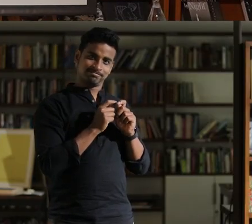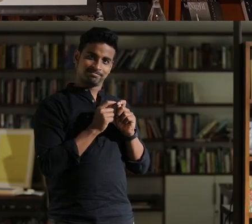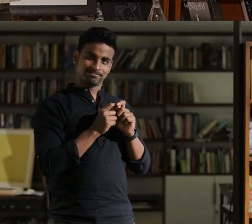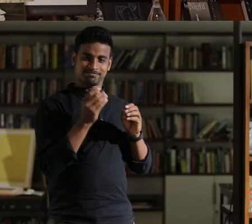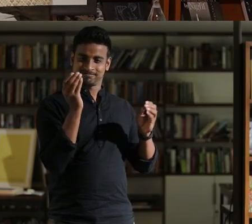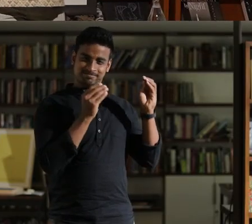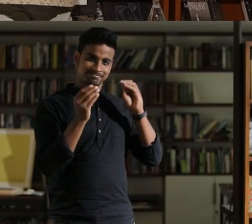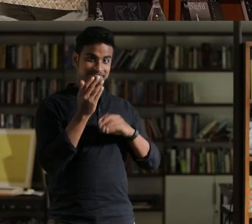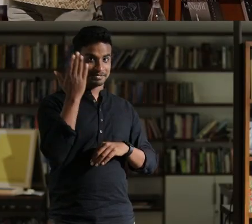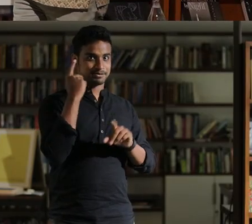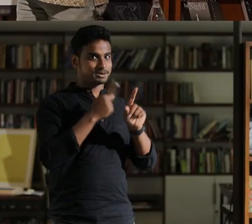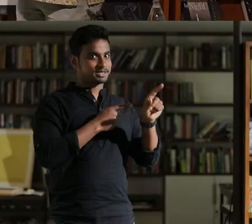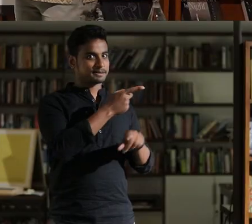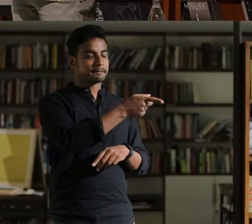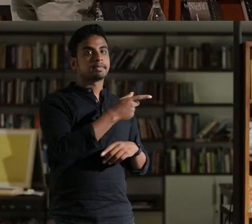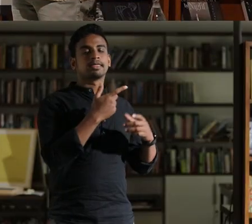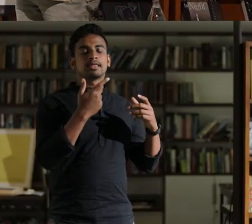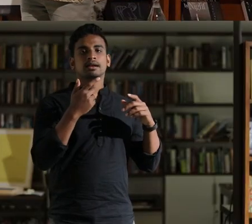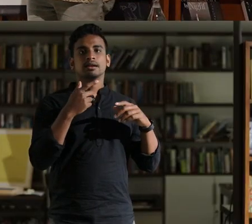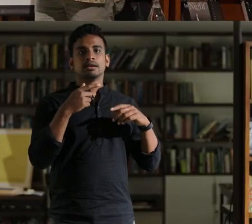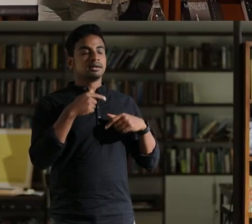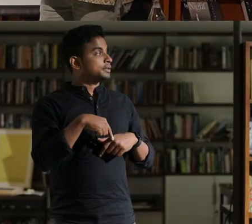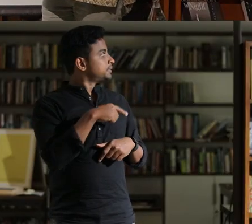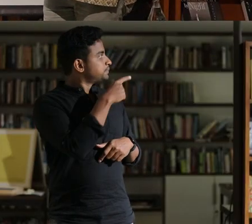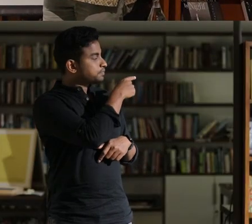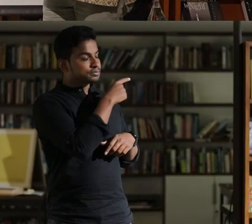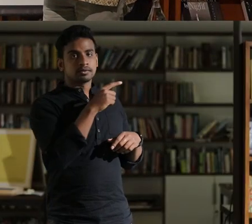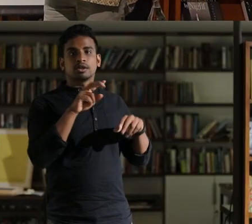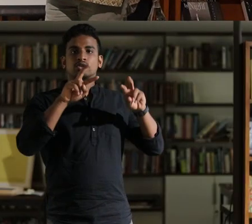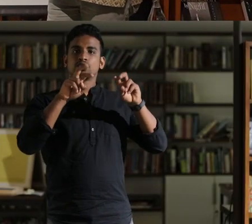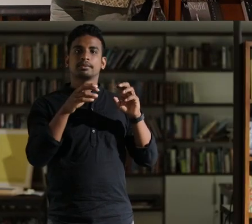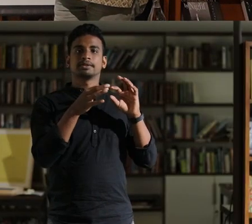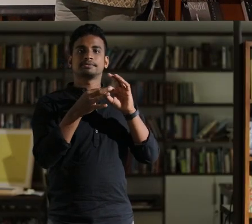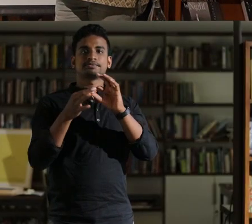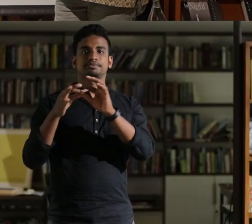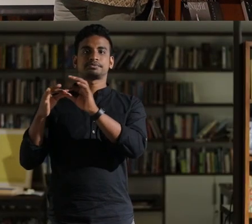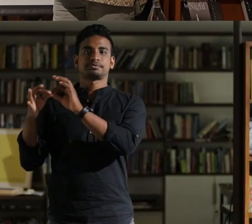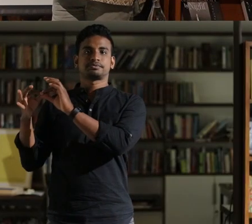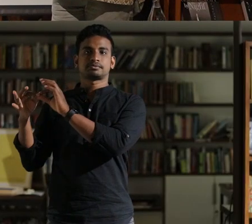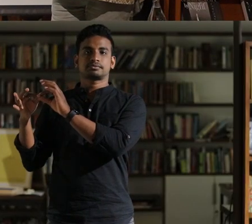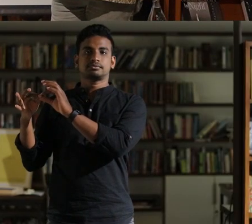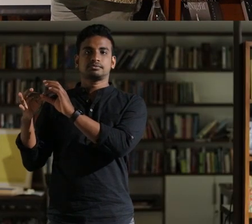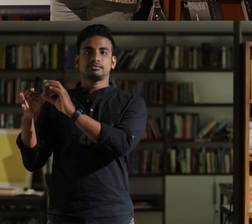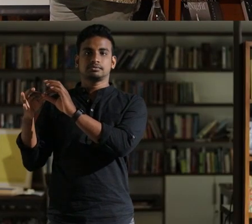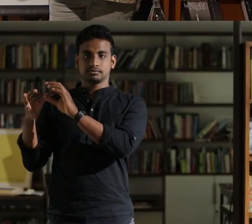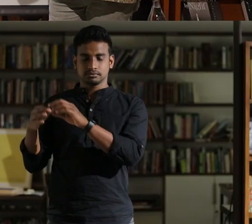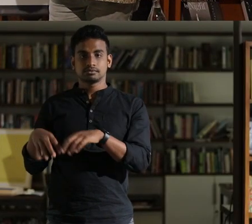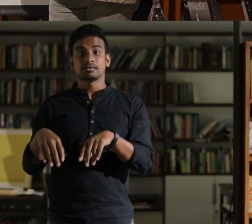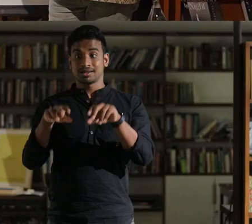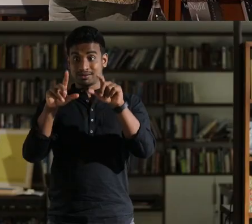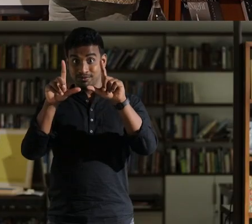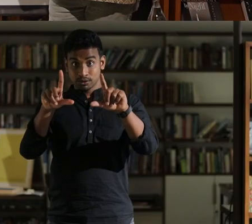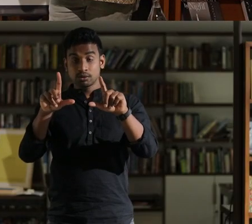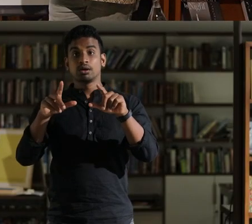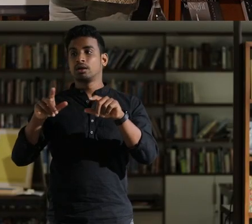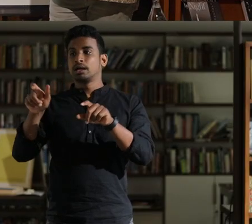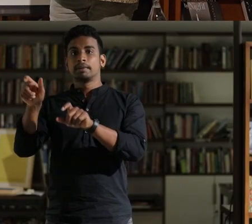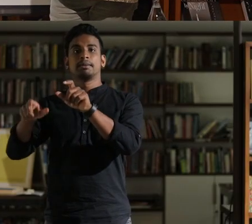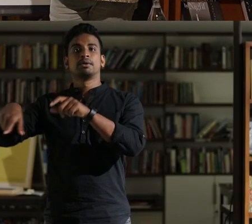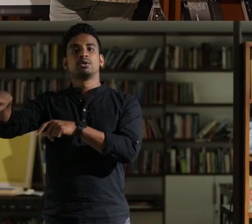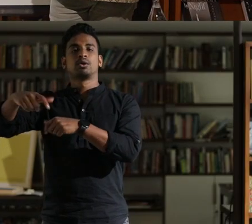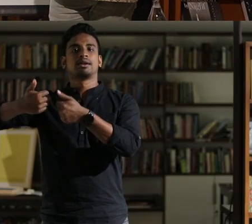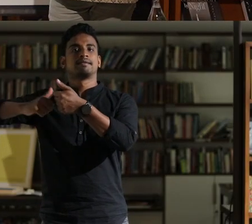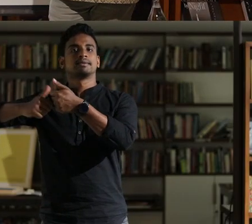thing to them. Each exhibition is connected to one or two voices. The annotation is